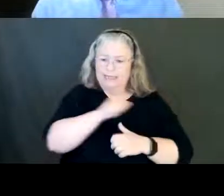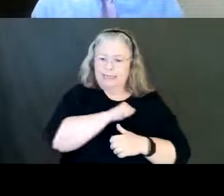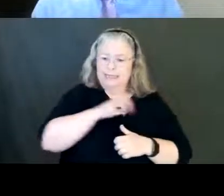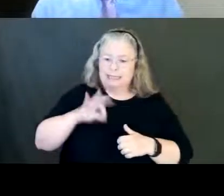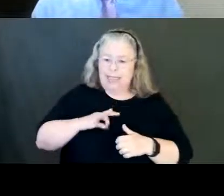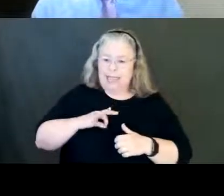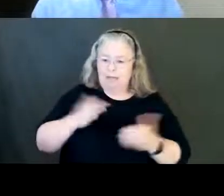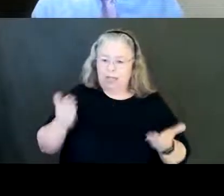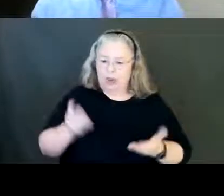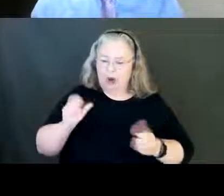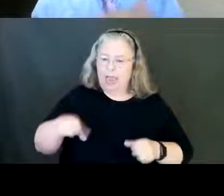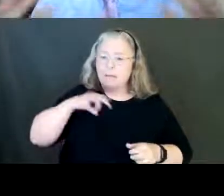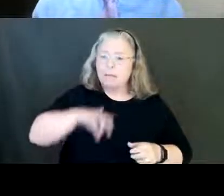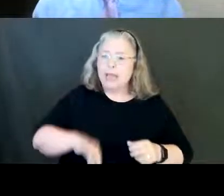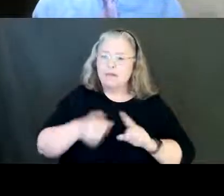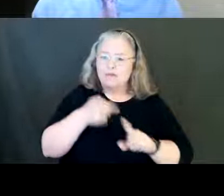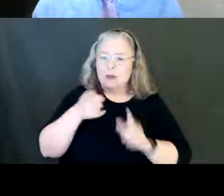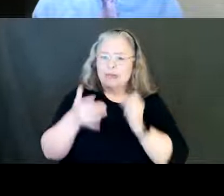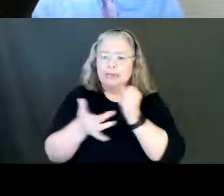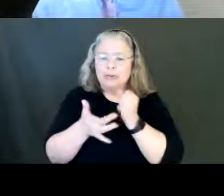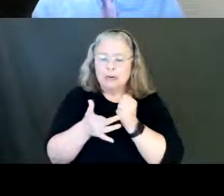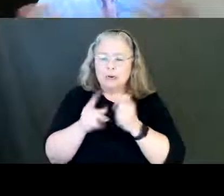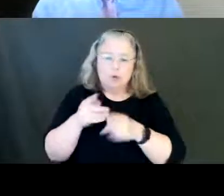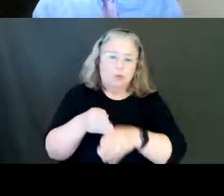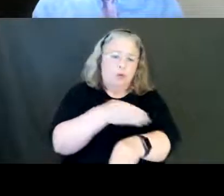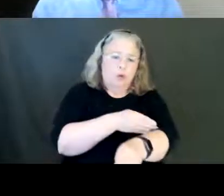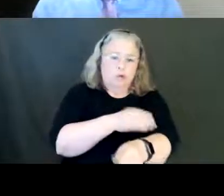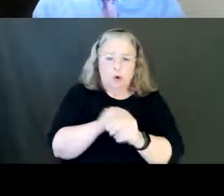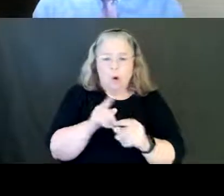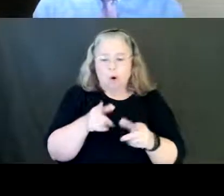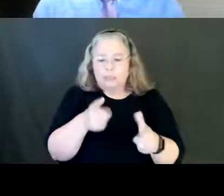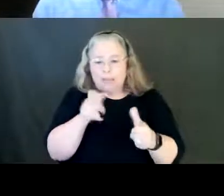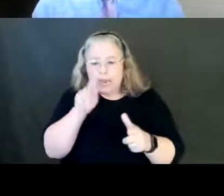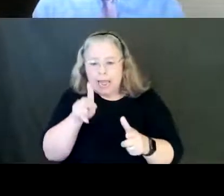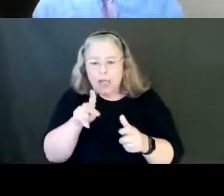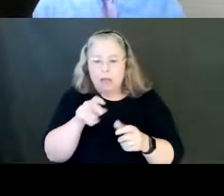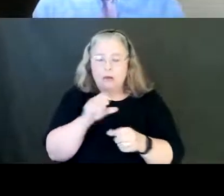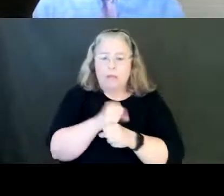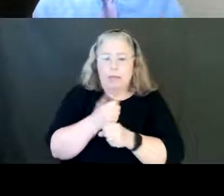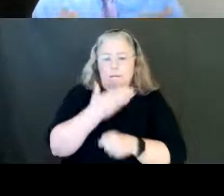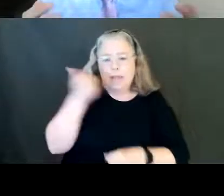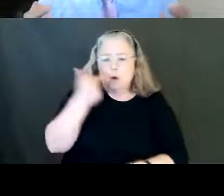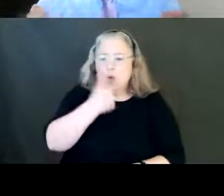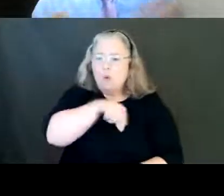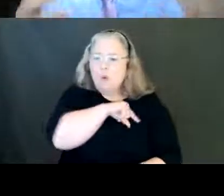technology to improve or speed up or higher quality of services? So kind of looking at all